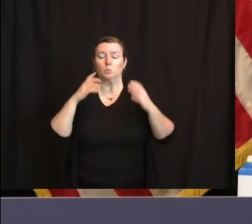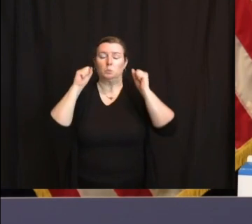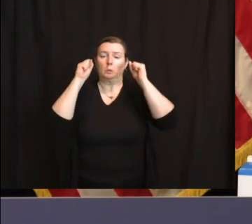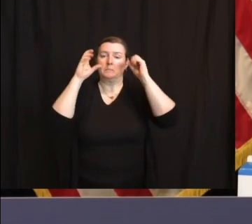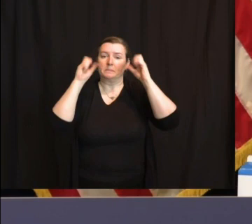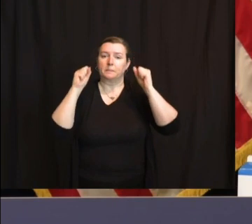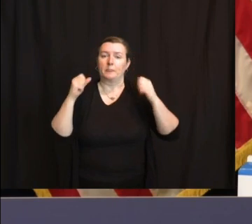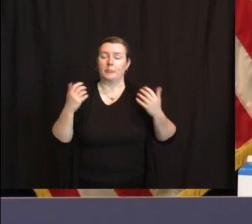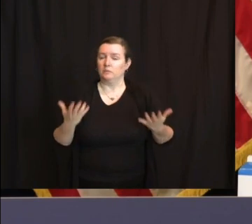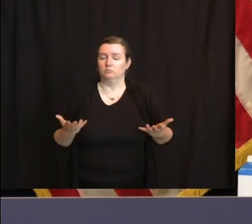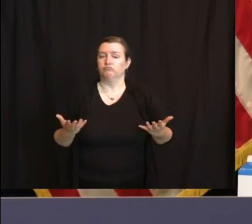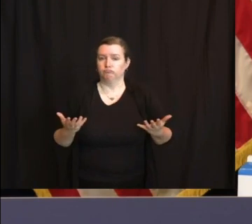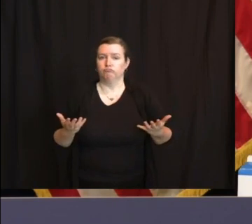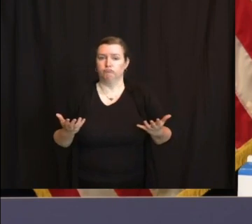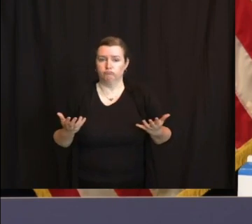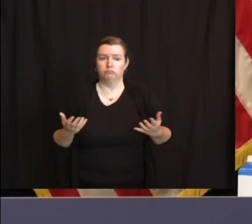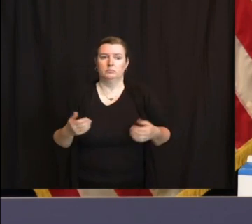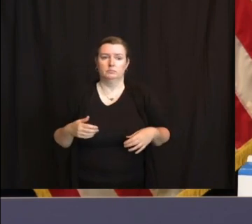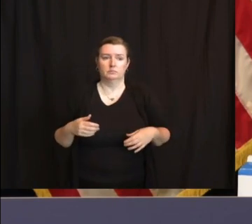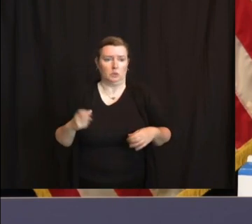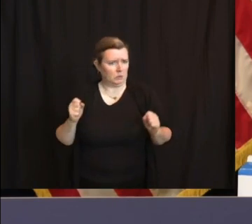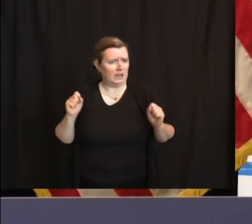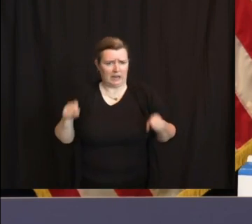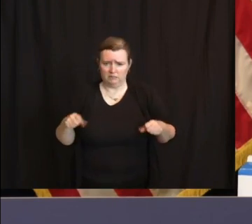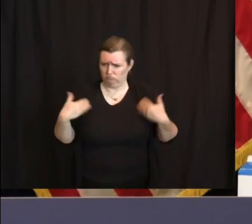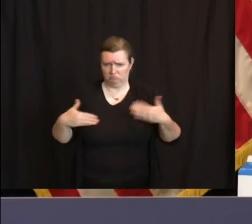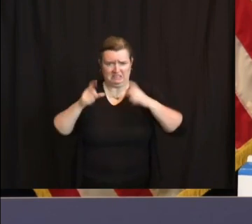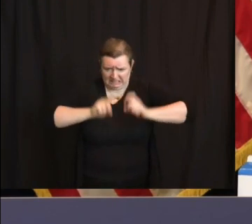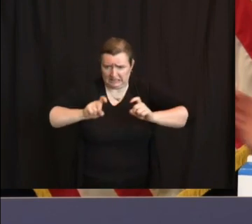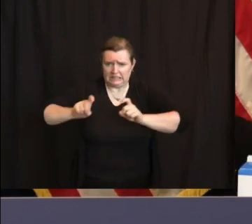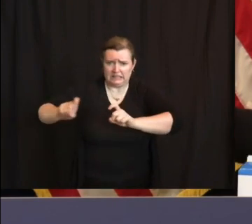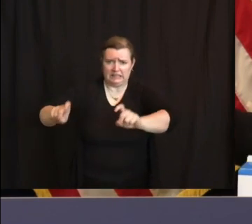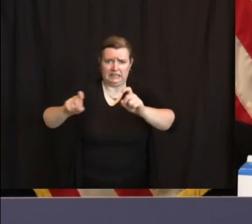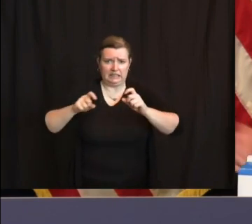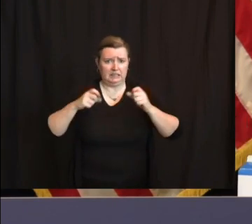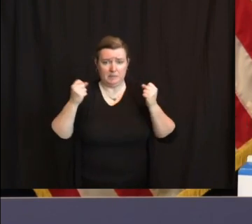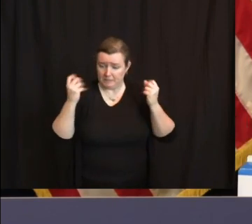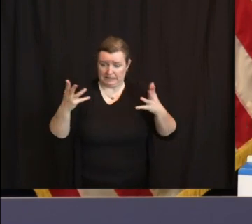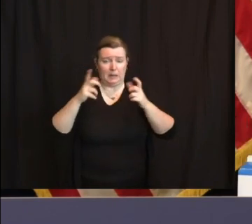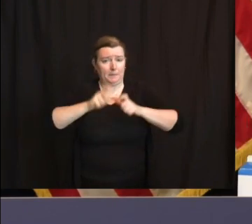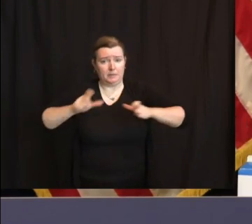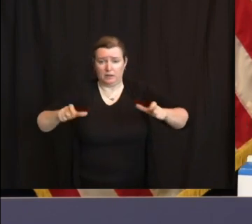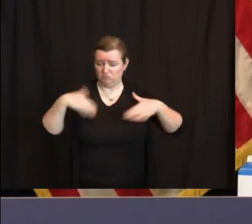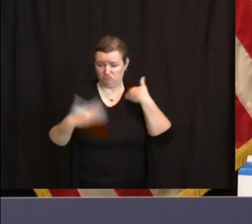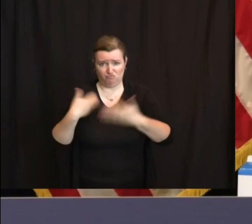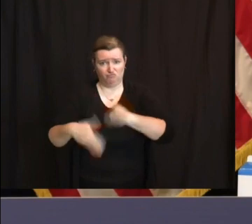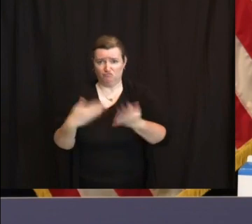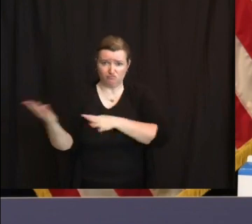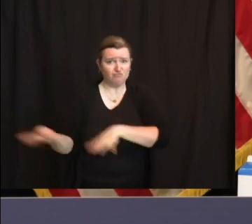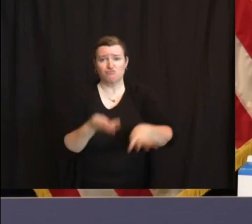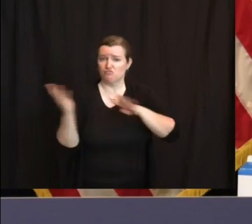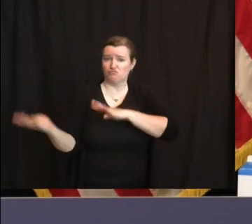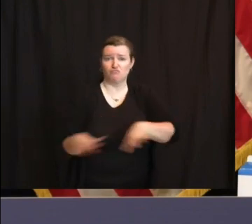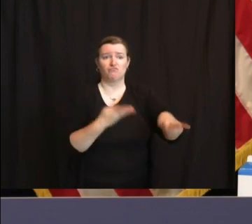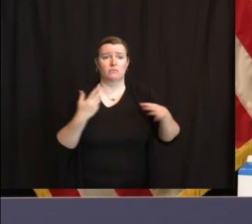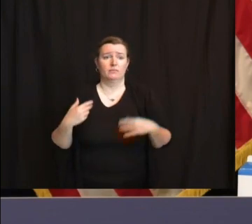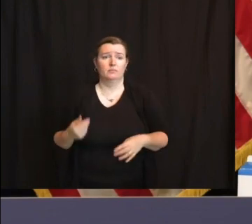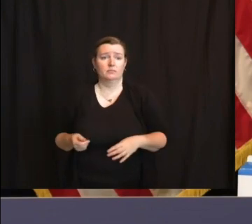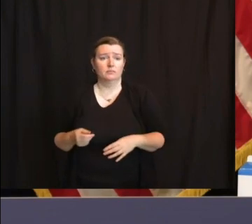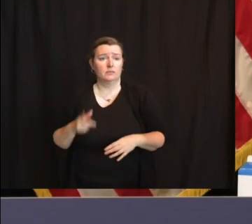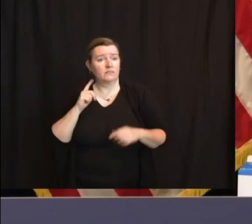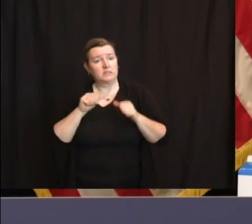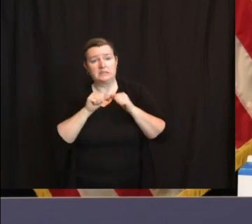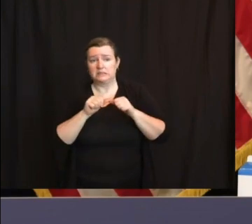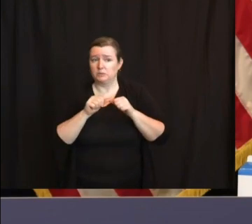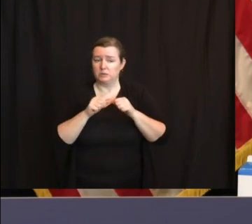matter, the demand by a meaningful amount right now. That's what Judy spoke to earlier, and it's only going to continue to exacerbate